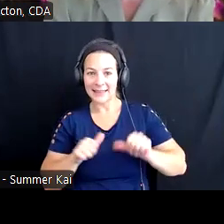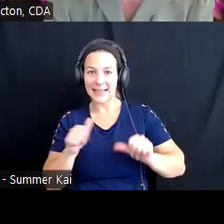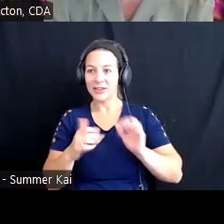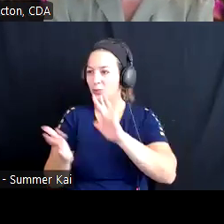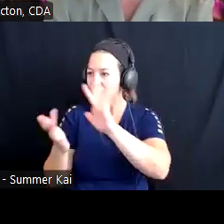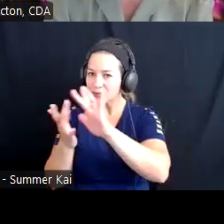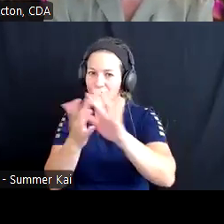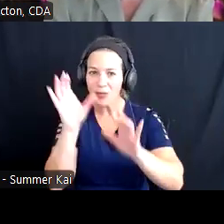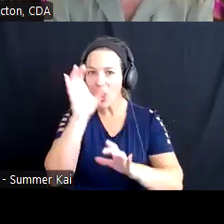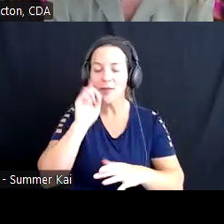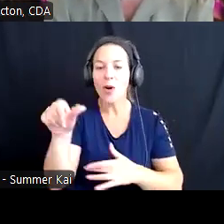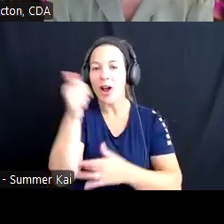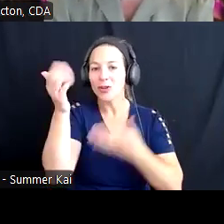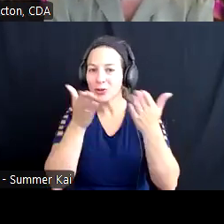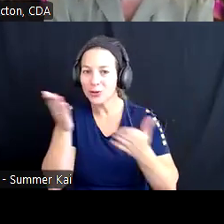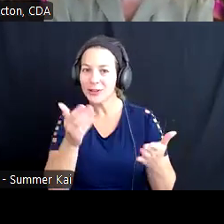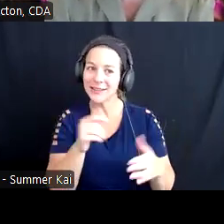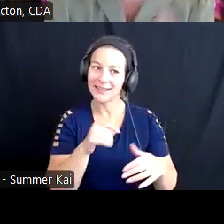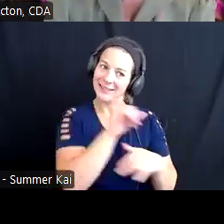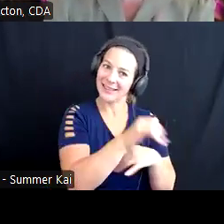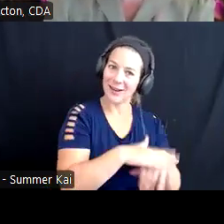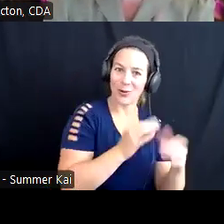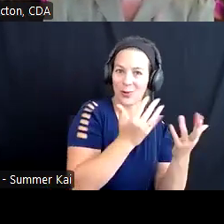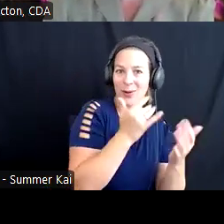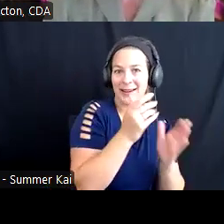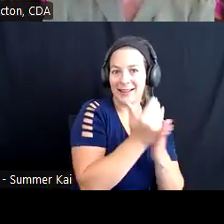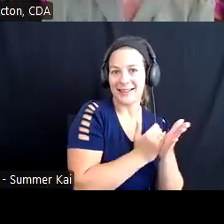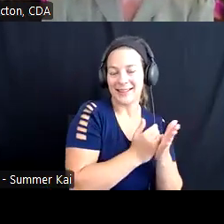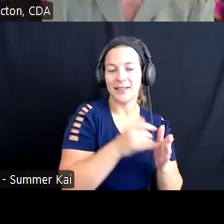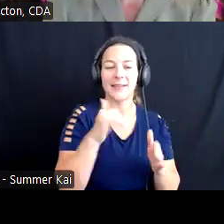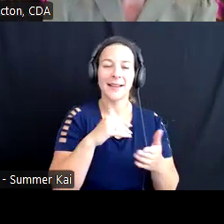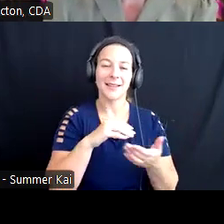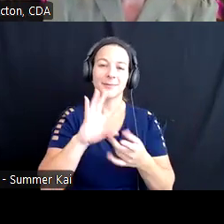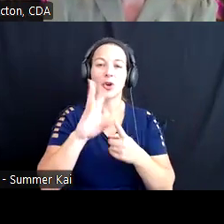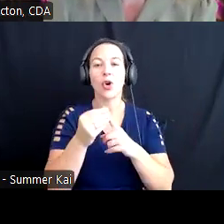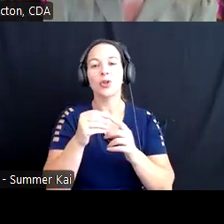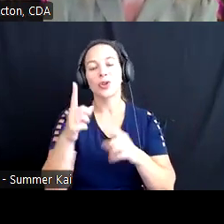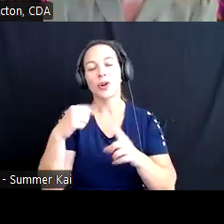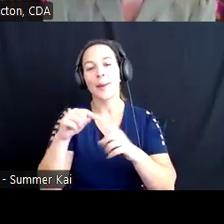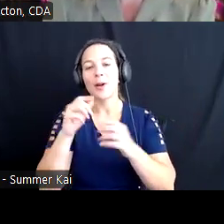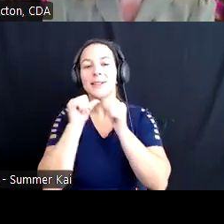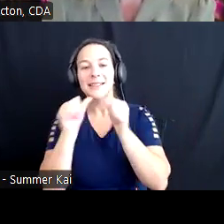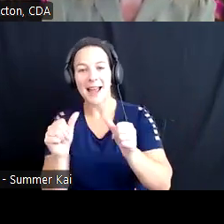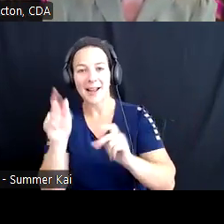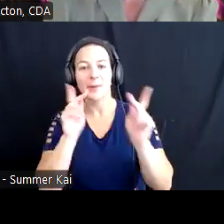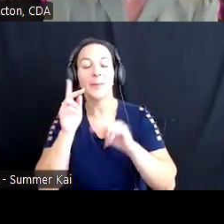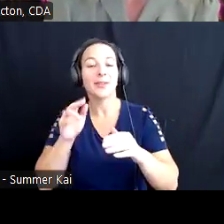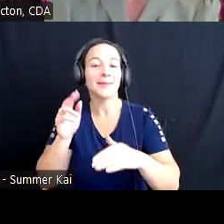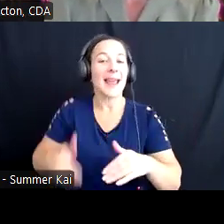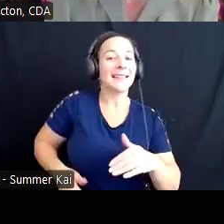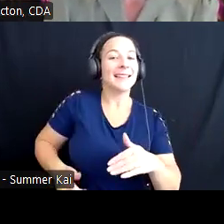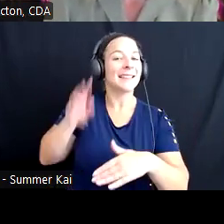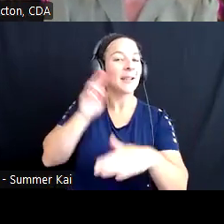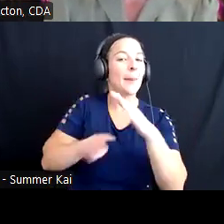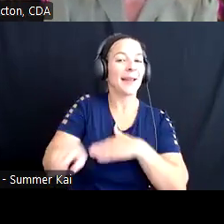This turns into really what I would call a culture of denial, in which people anticipate being denied services.